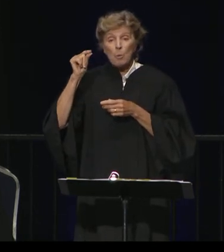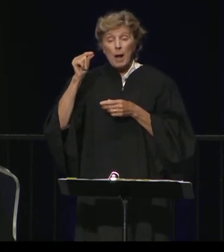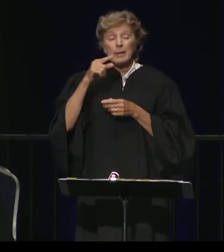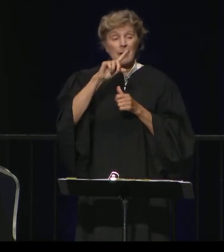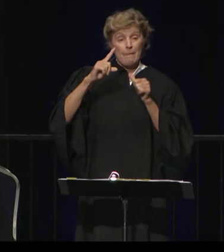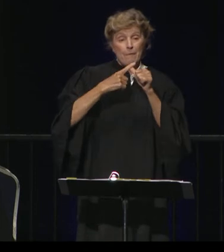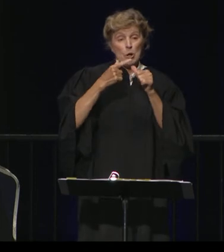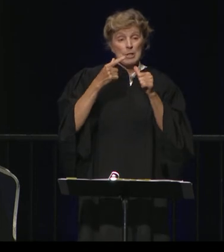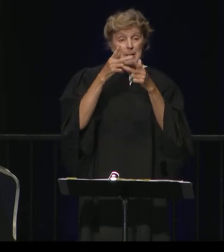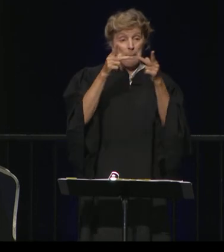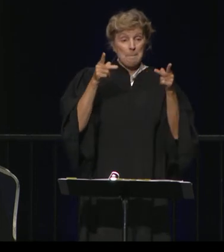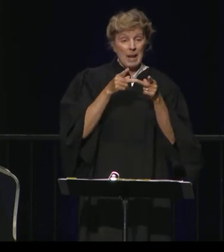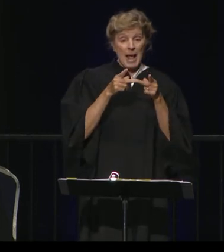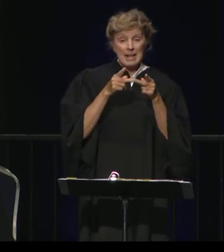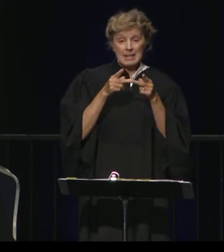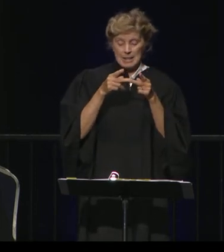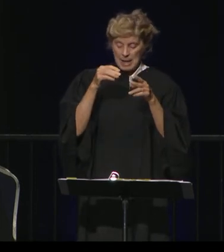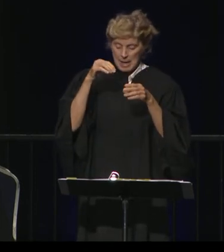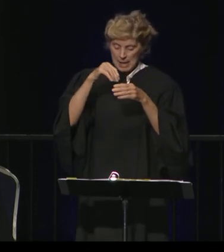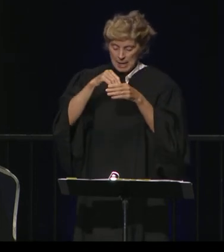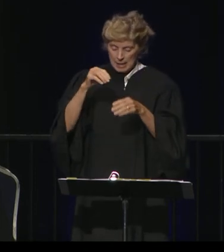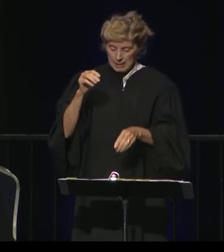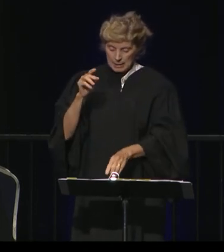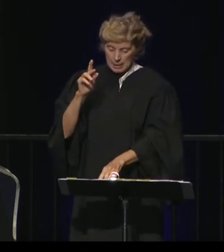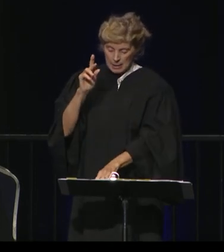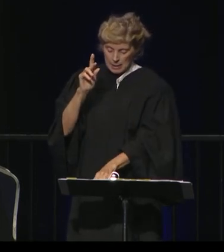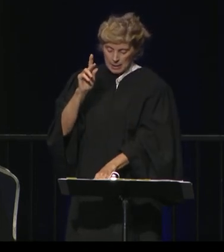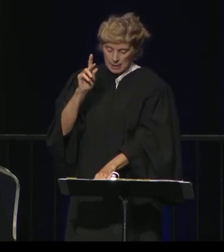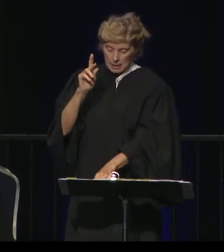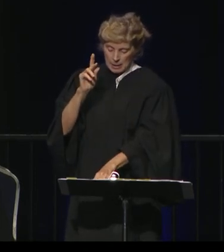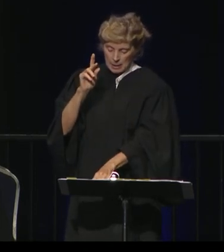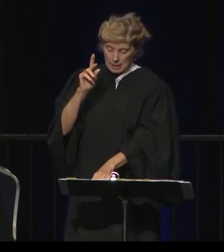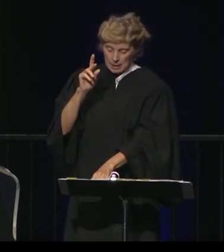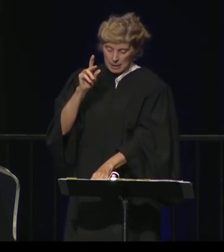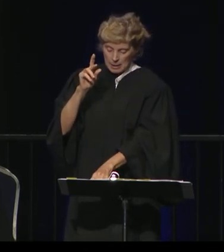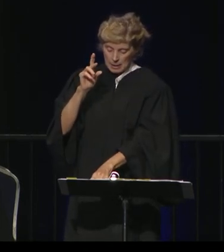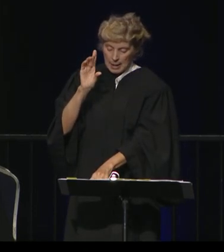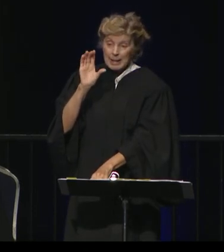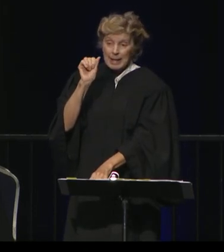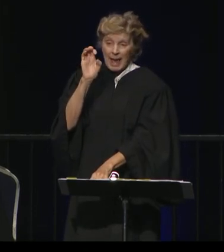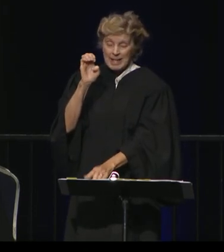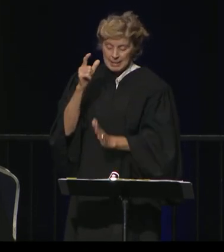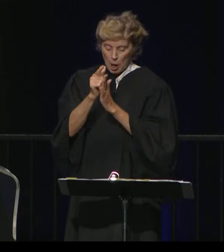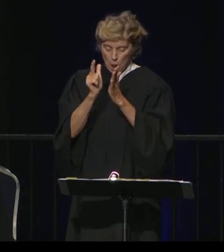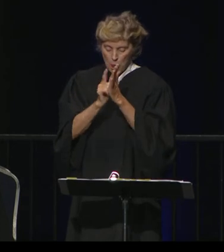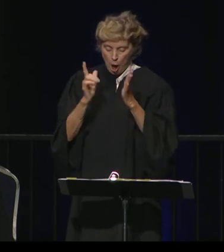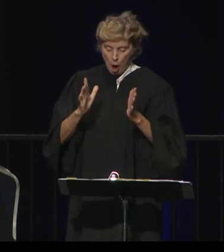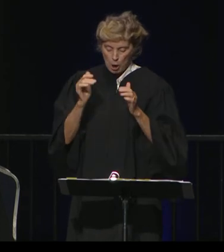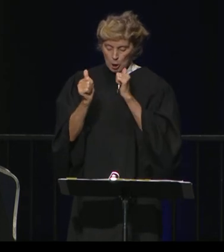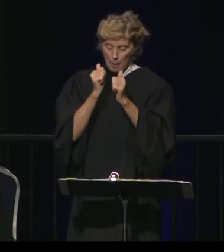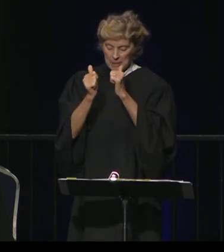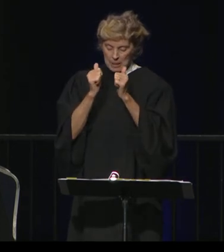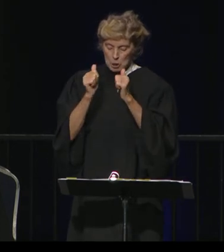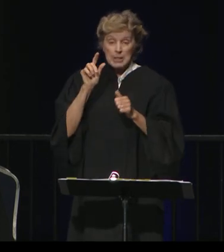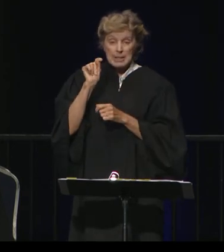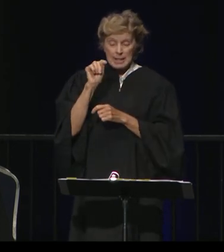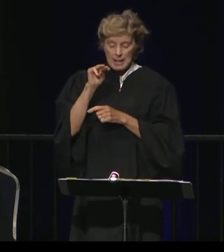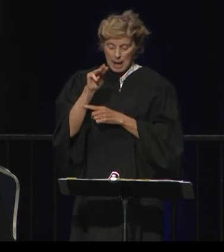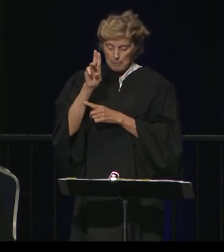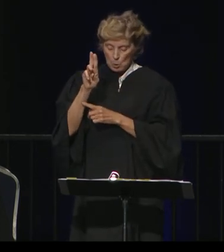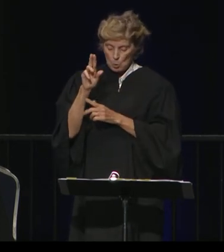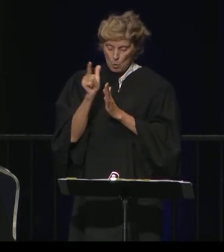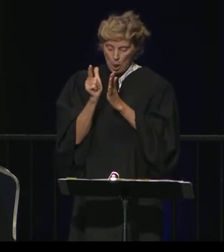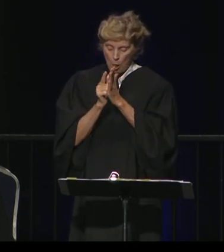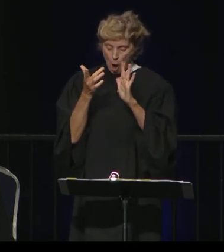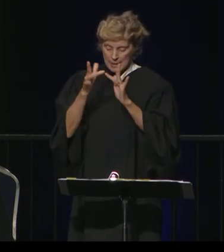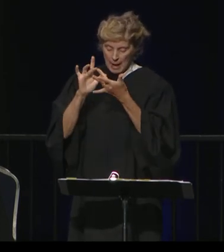place in the case law competition of the Toronto Metropolitan University Law Network. And Julia has